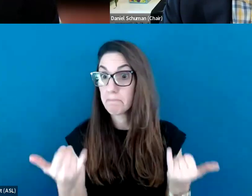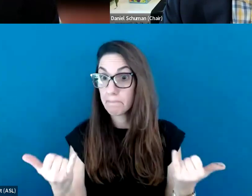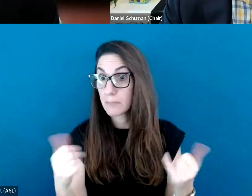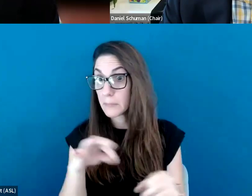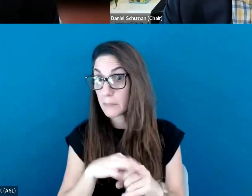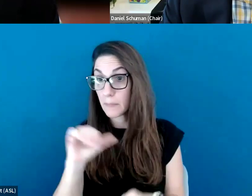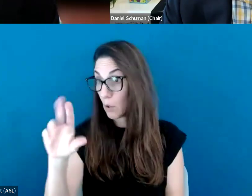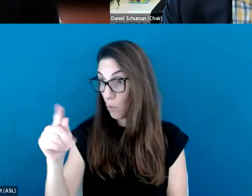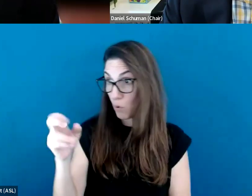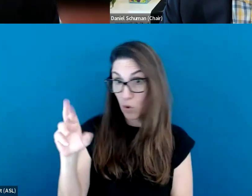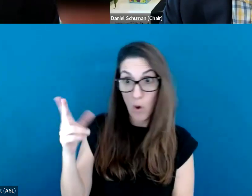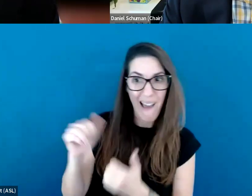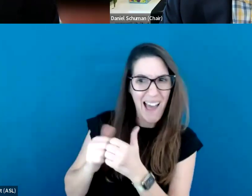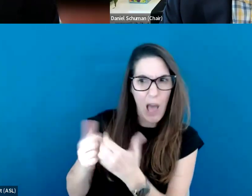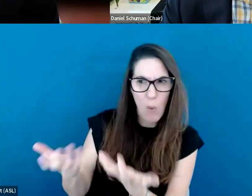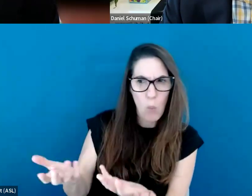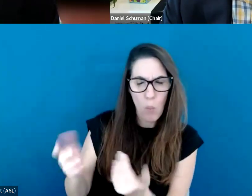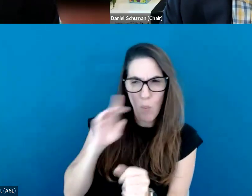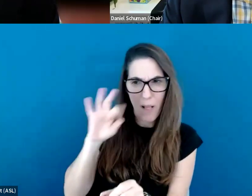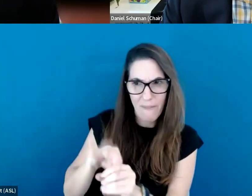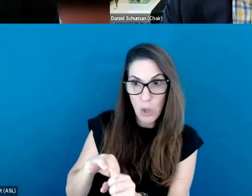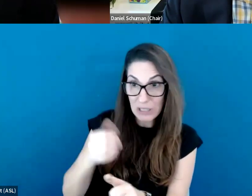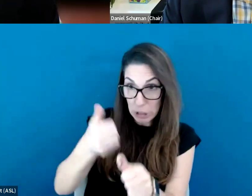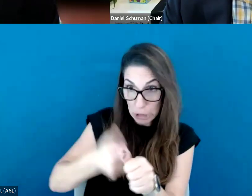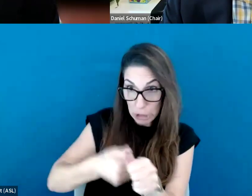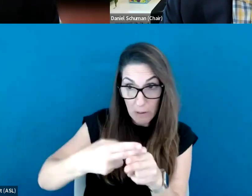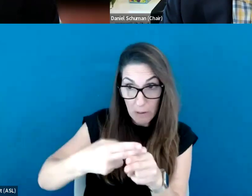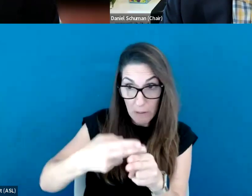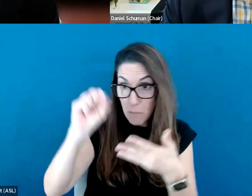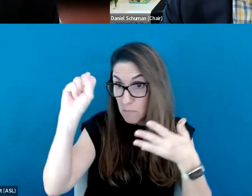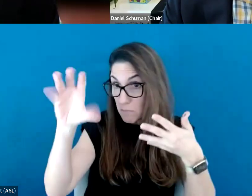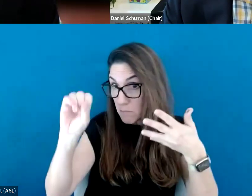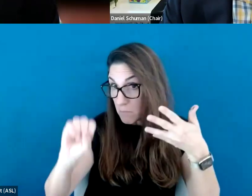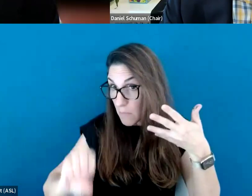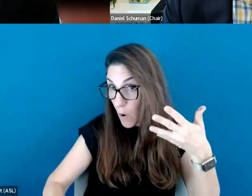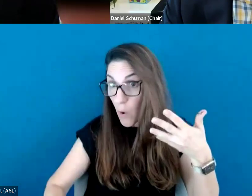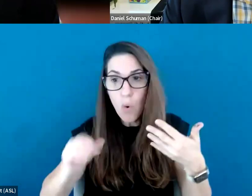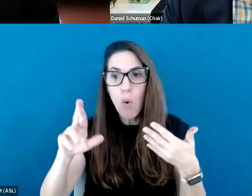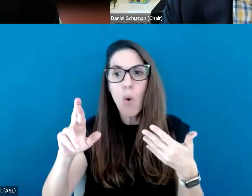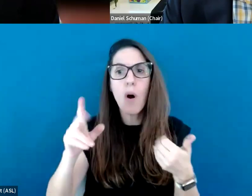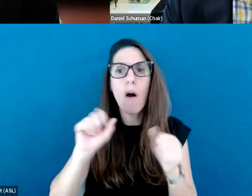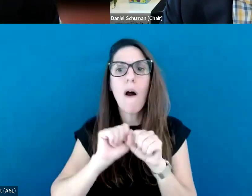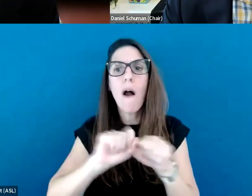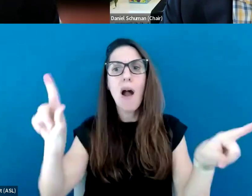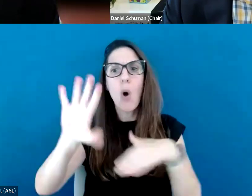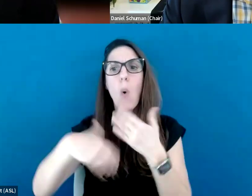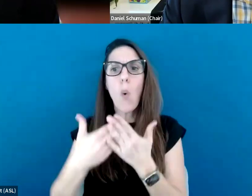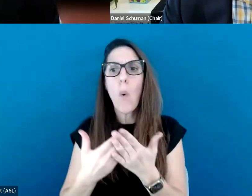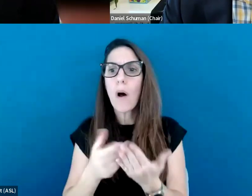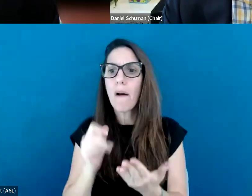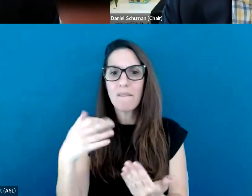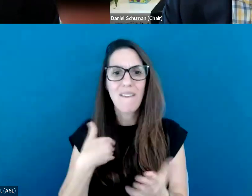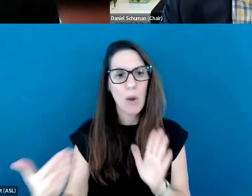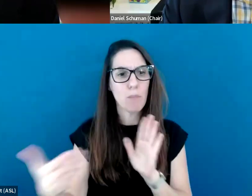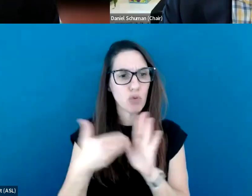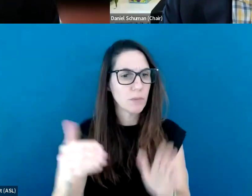Arthur, do you want to do it by, we can either go by each name if you'd like, or we can just do it unless there's an objection. Do you have a preference? We're